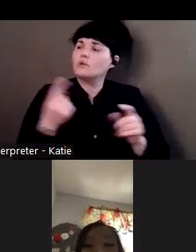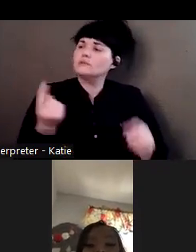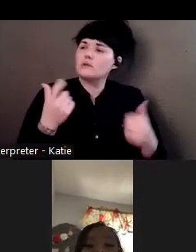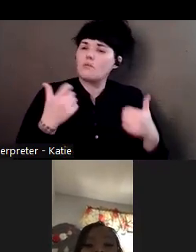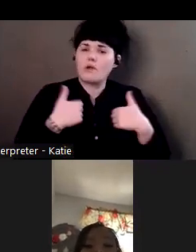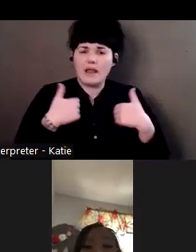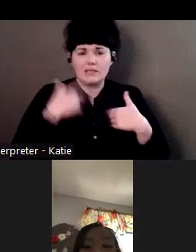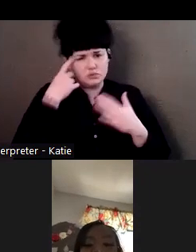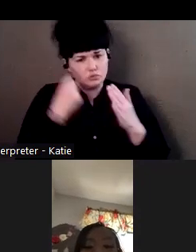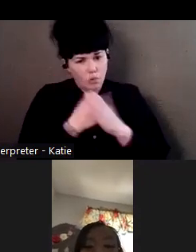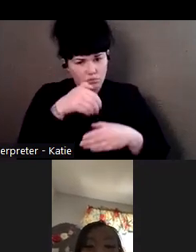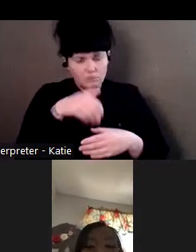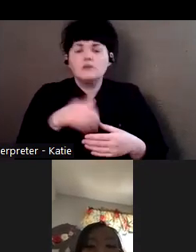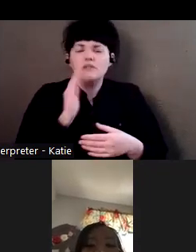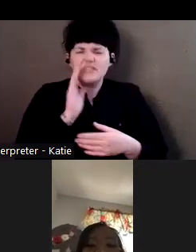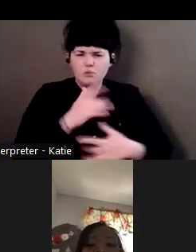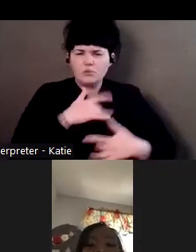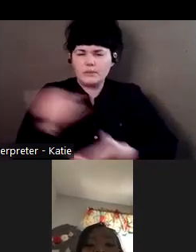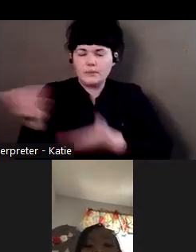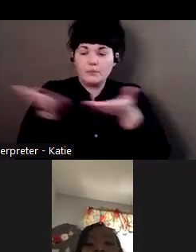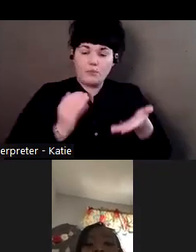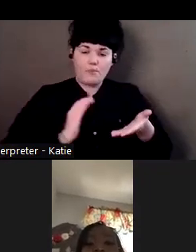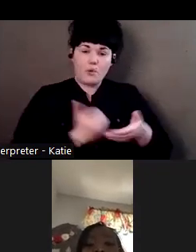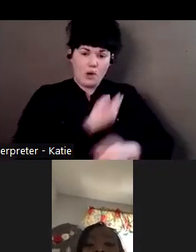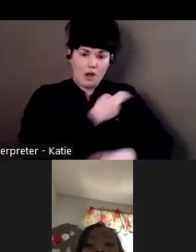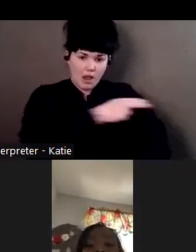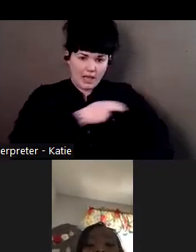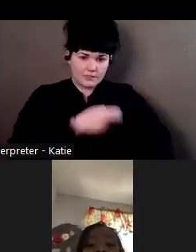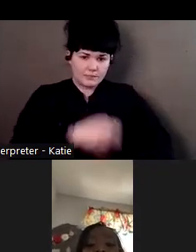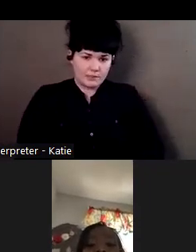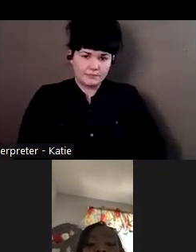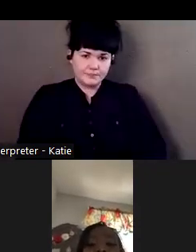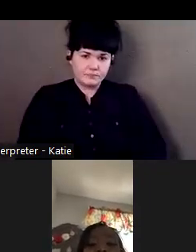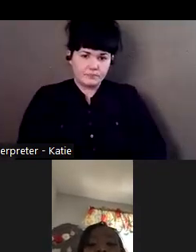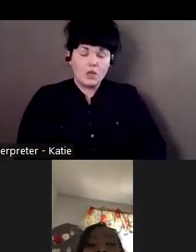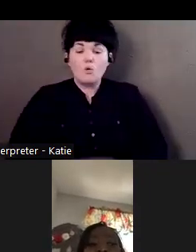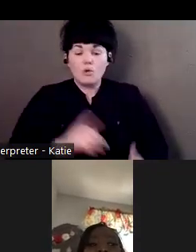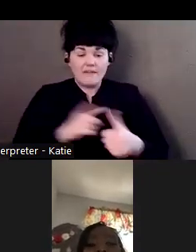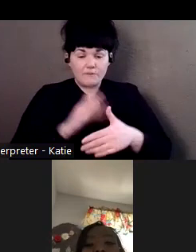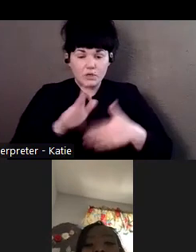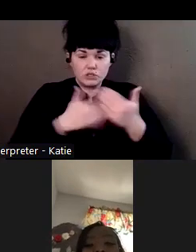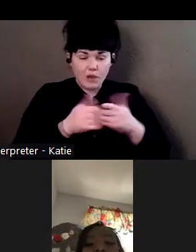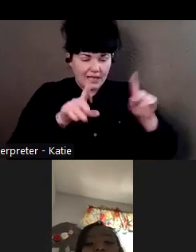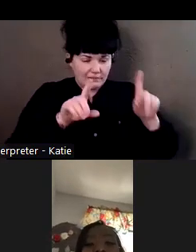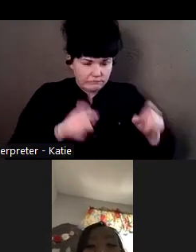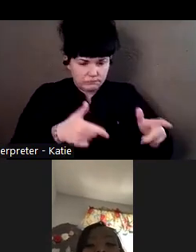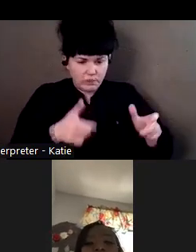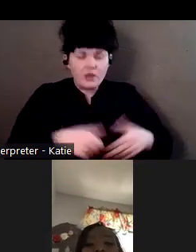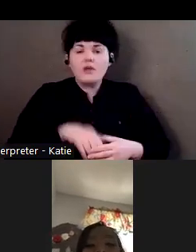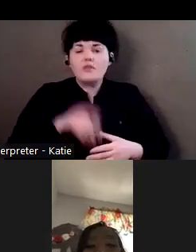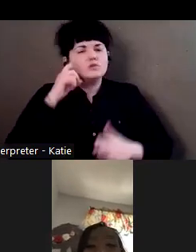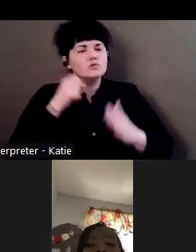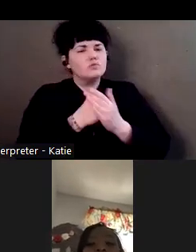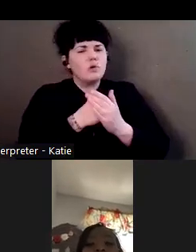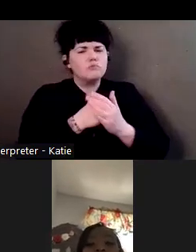come to our hospital. And so initially at triage, because strokes, like I said, the symptoms can happen very fast,